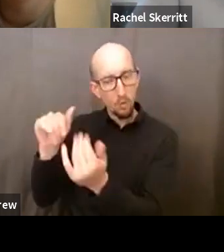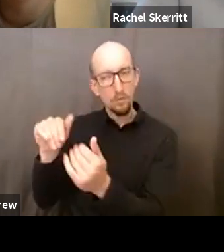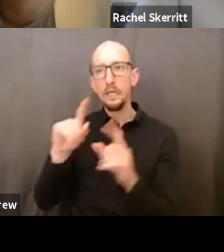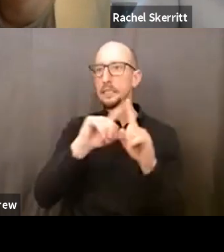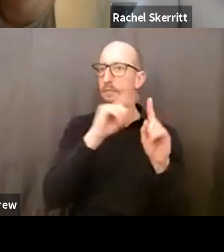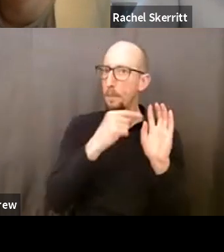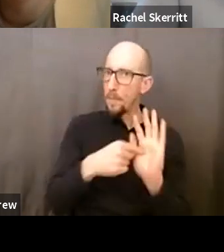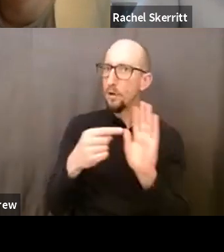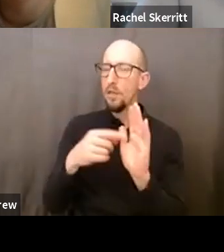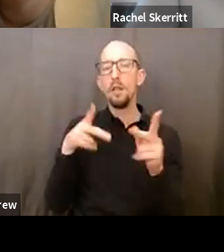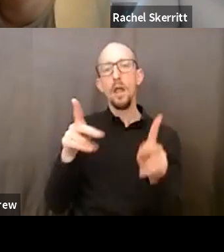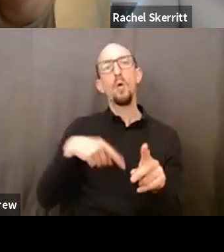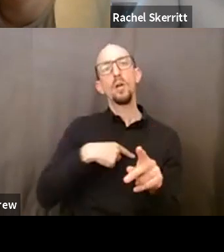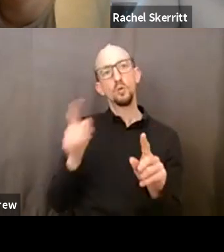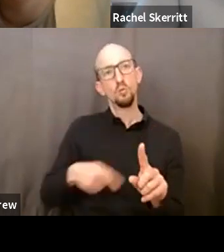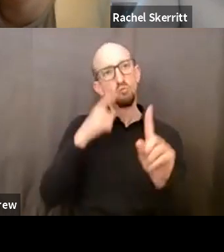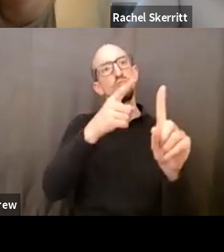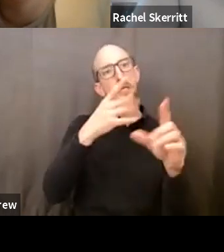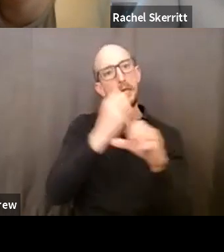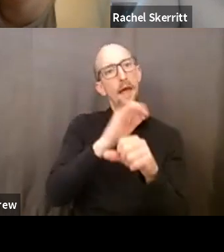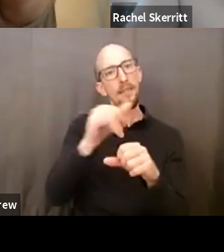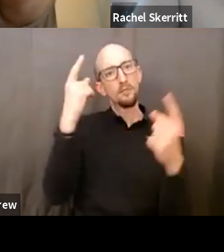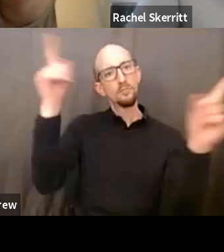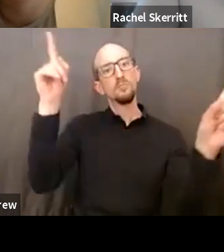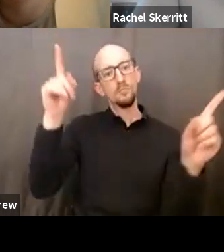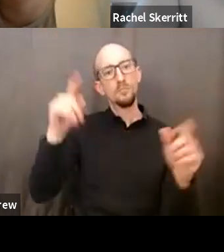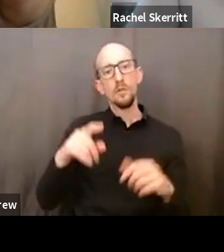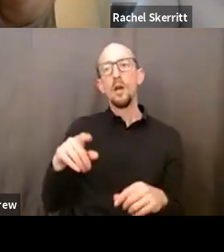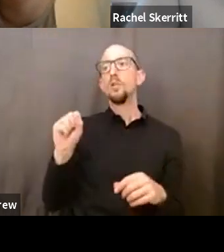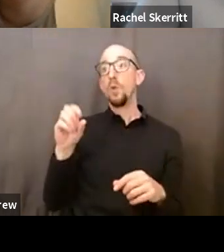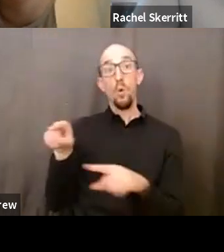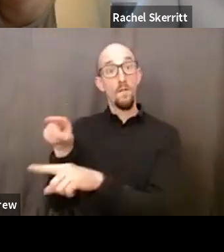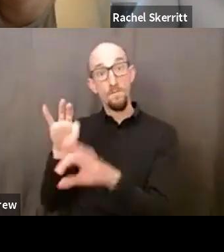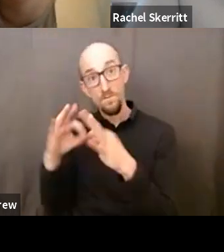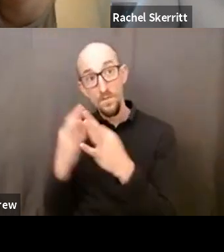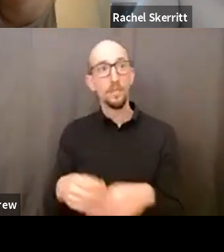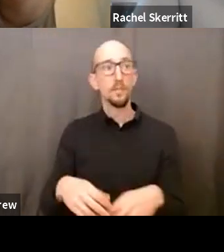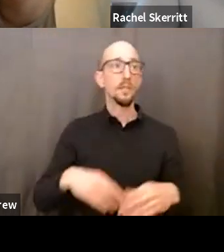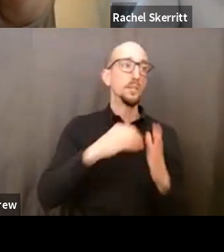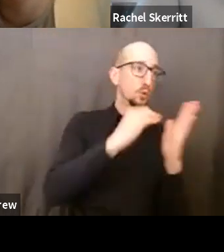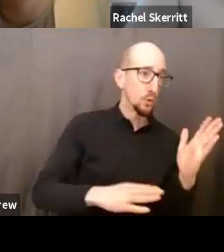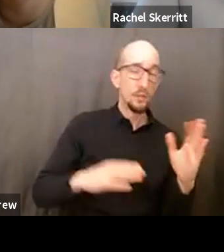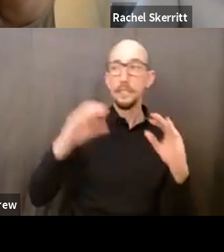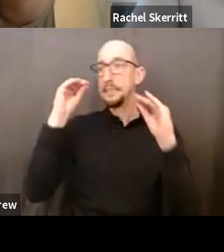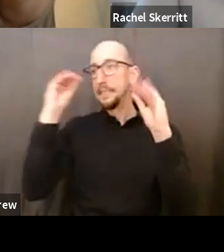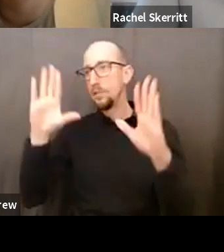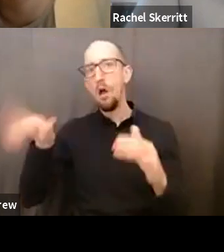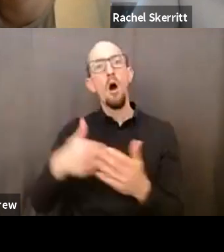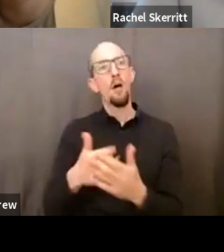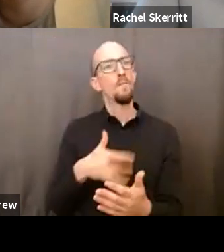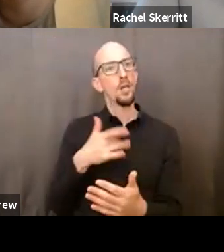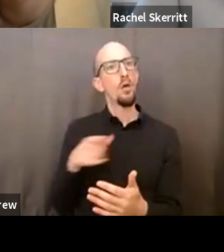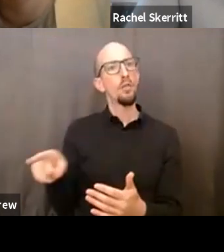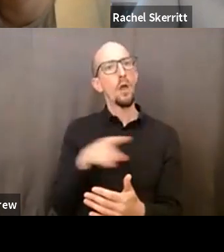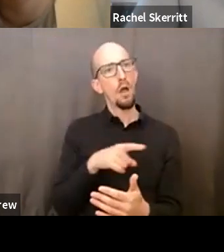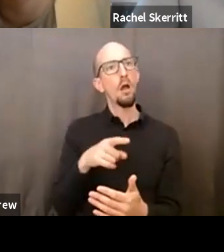same goal in a way where families, students, educators, et cetera, feel like they have some